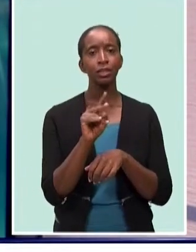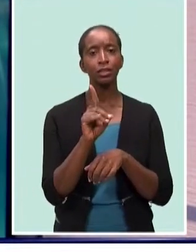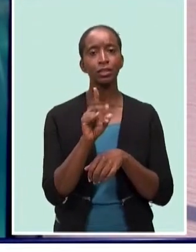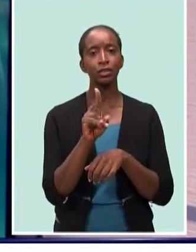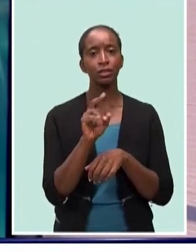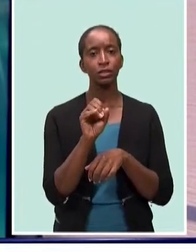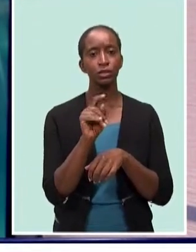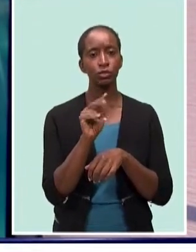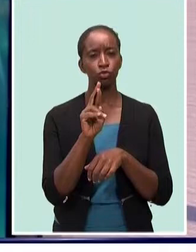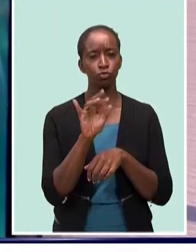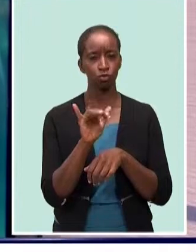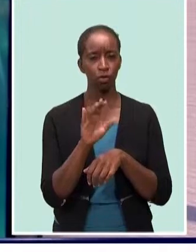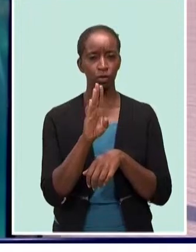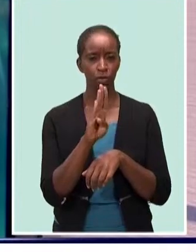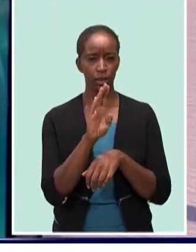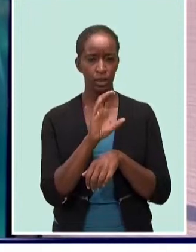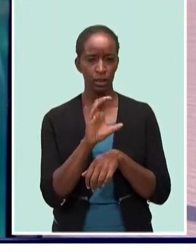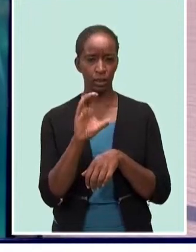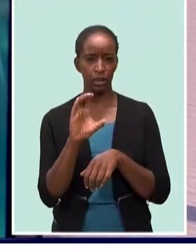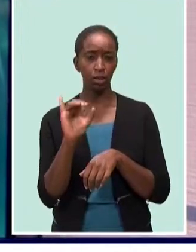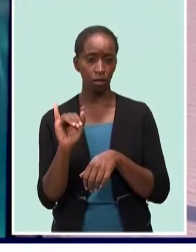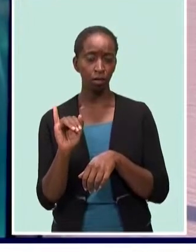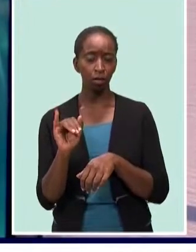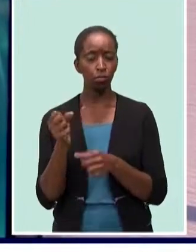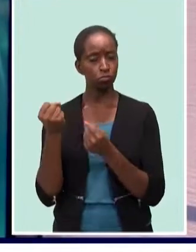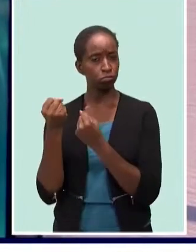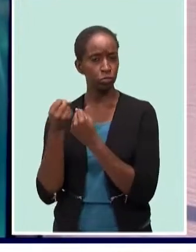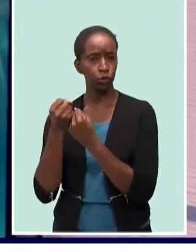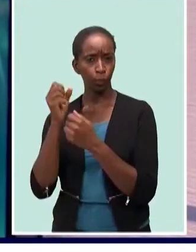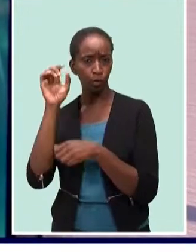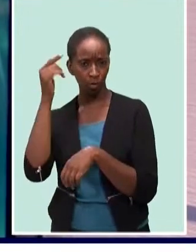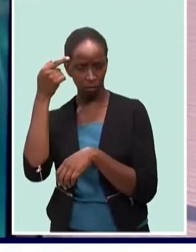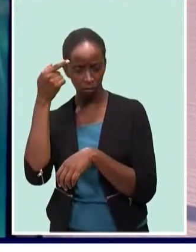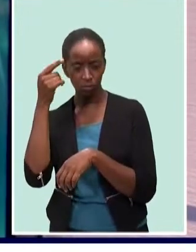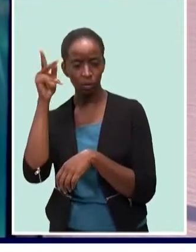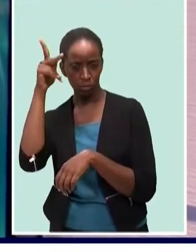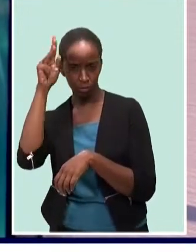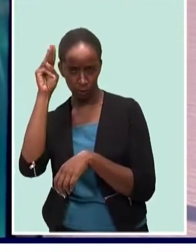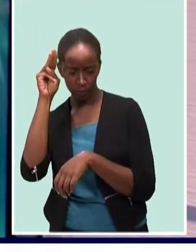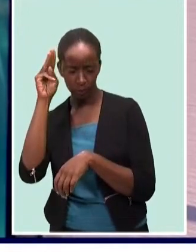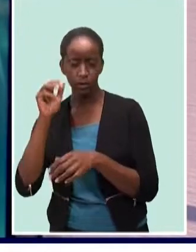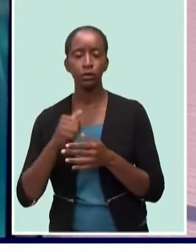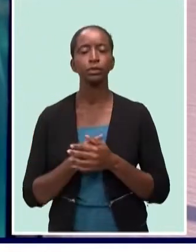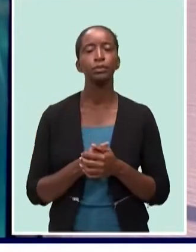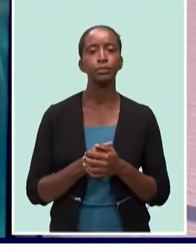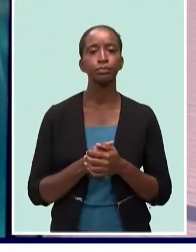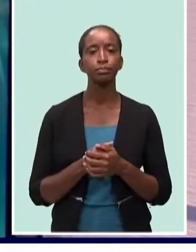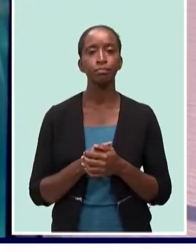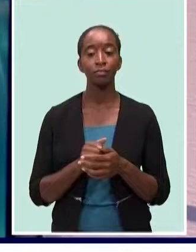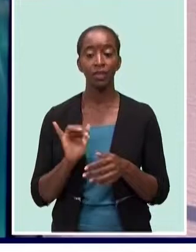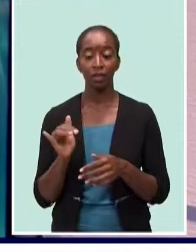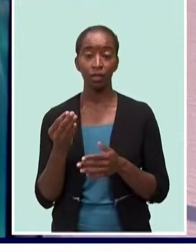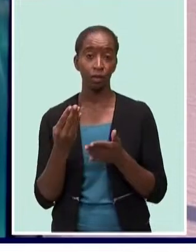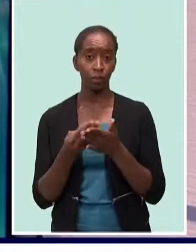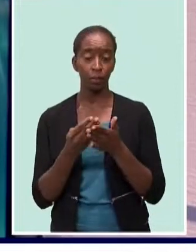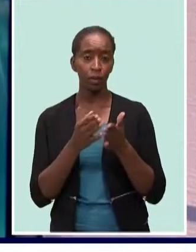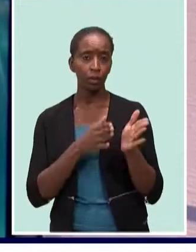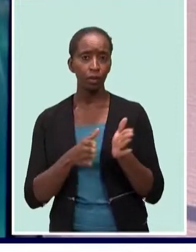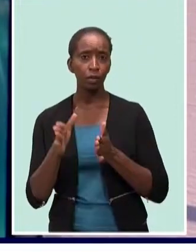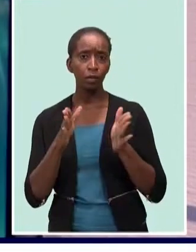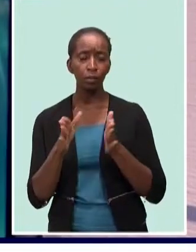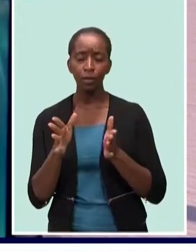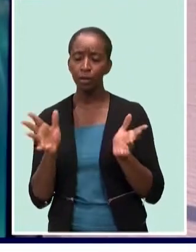up. President Ezra Prescott says the budget sought to encourage confidence in investors, stakeholders, and the people of